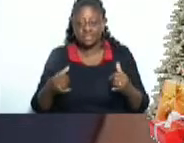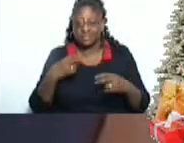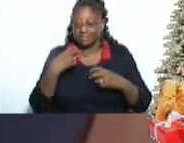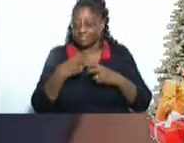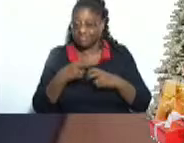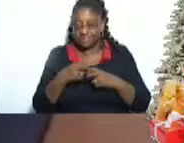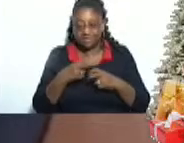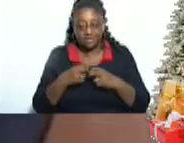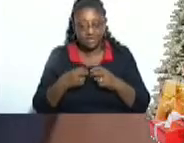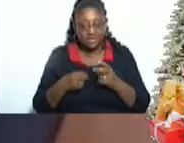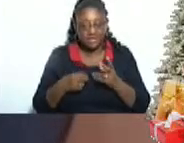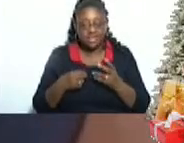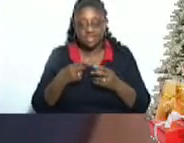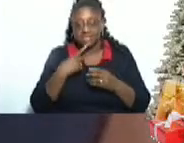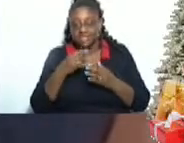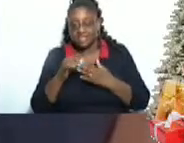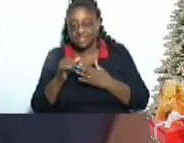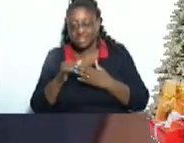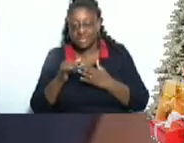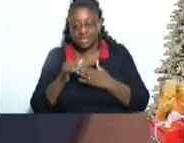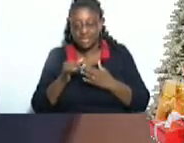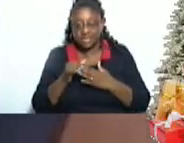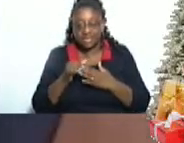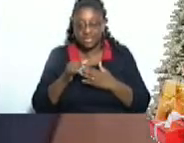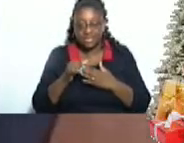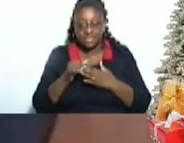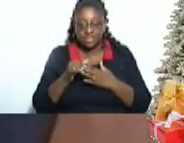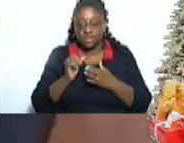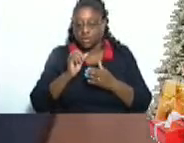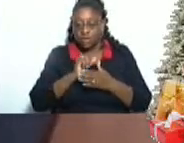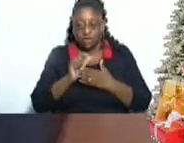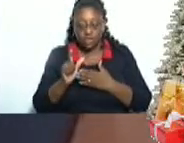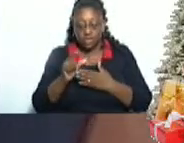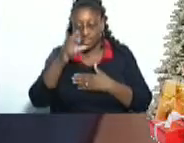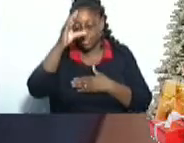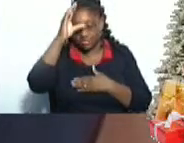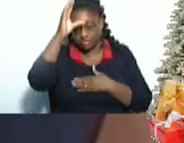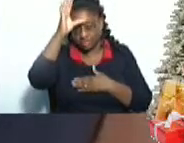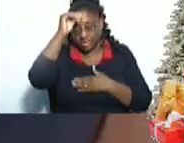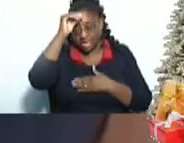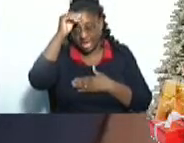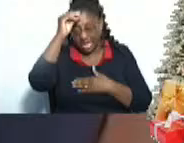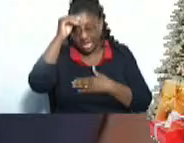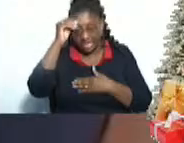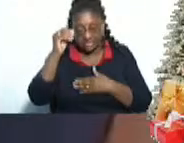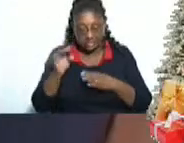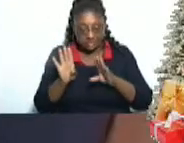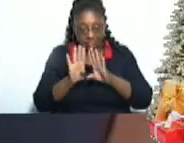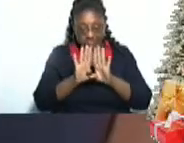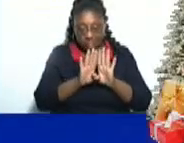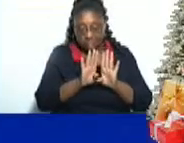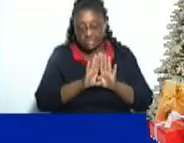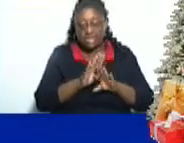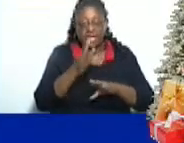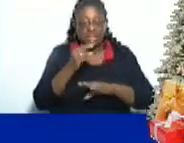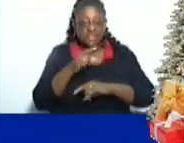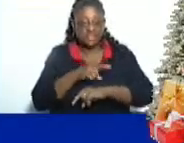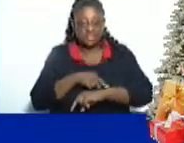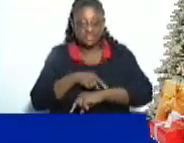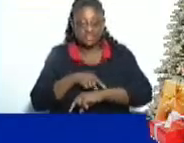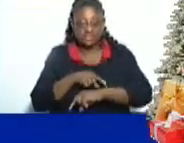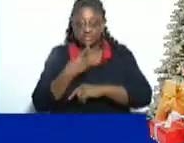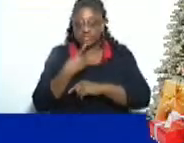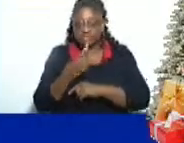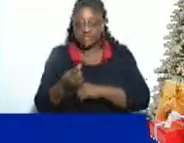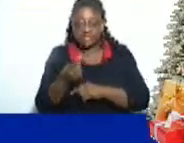vibes, scouting, knowing guys' tendencies. Guys are more locked in, guys are more dialed in. The seriousness of the game, is you can tell that